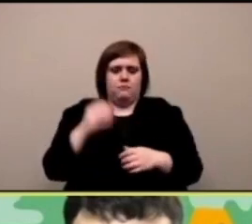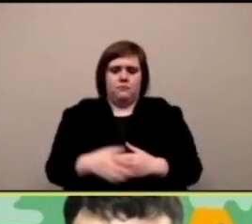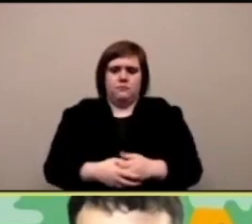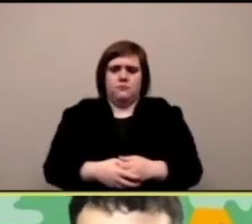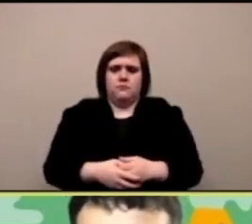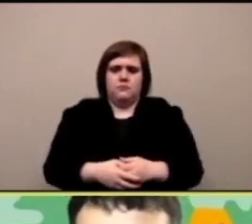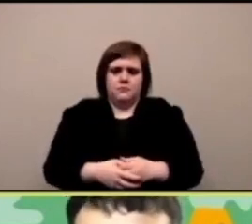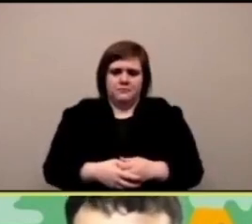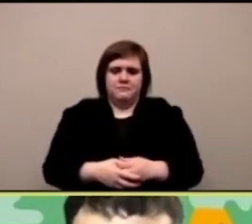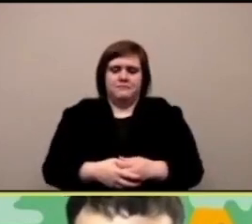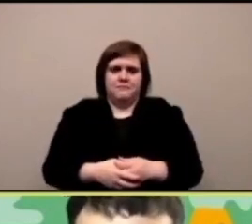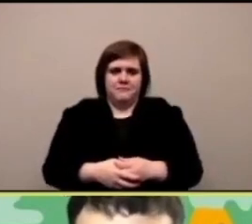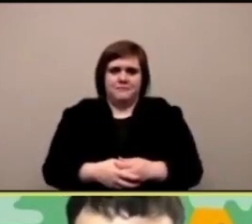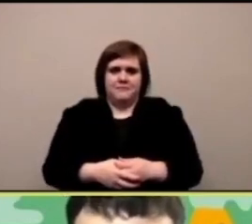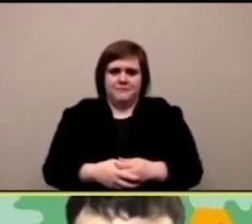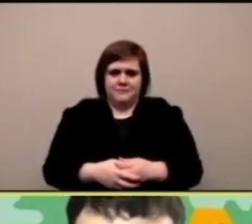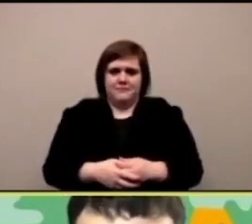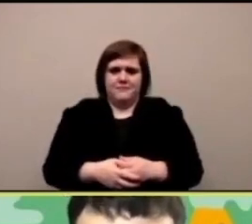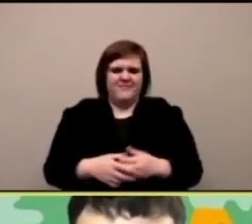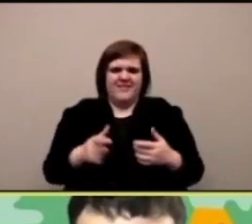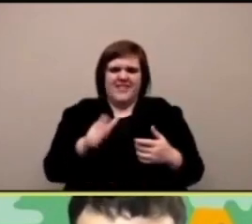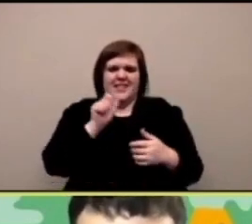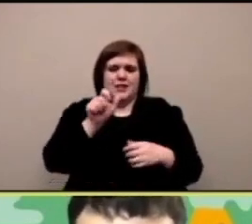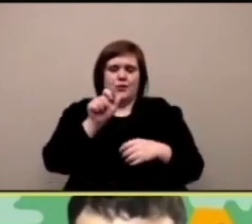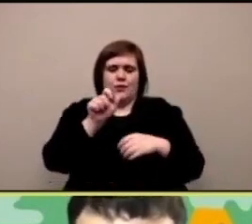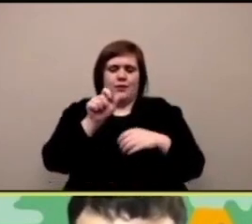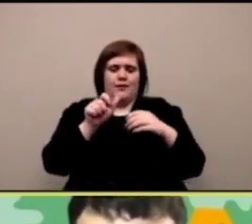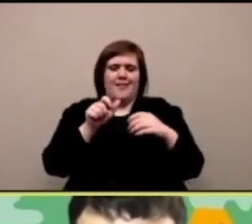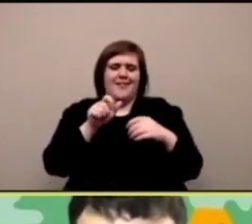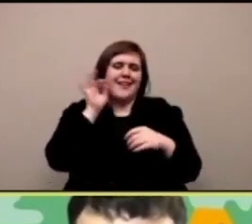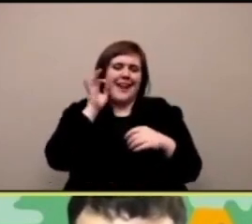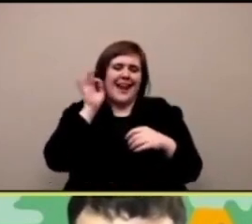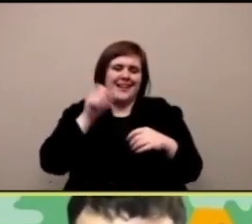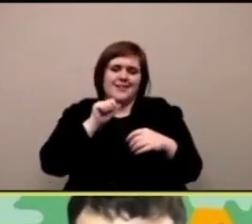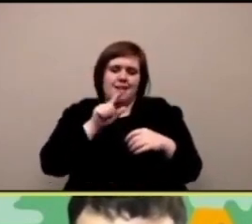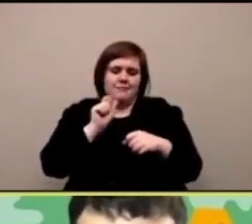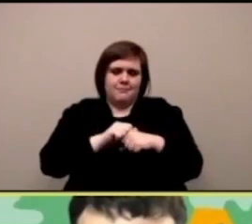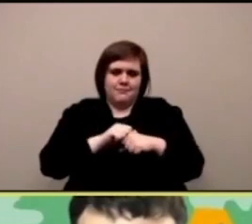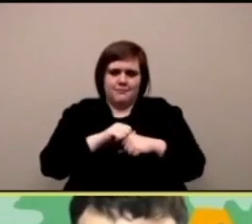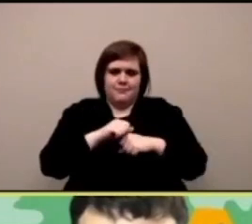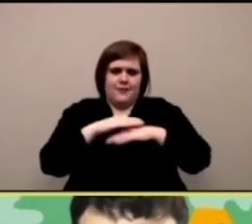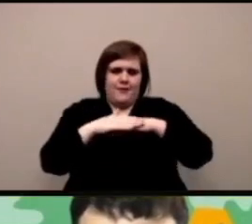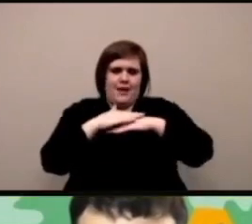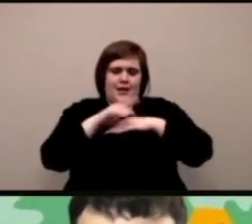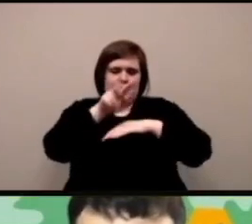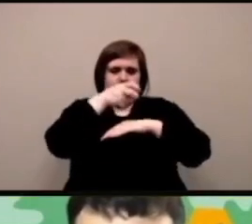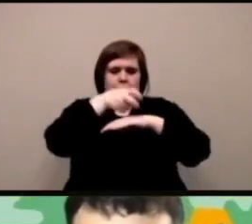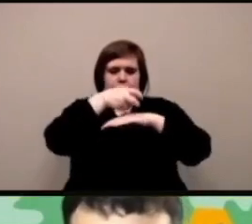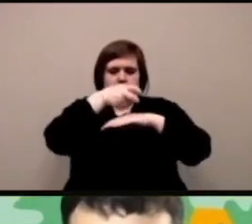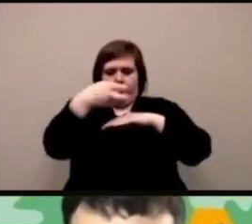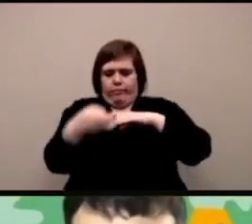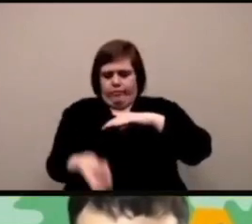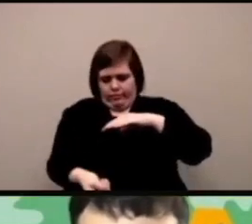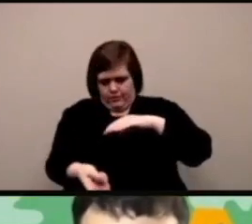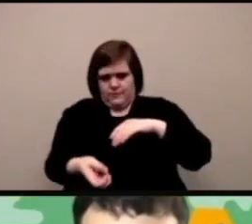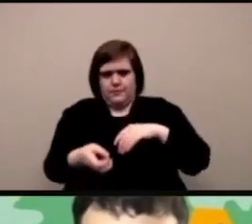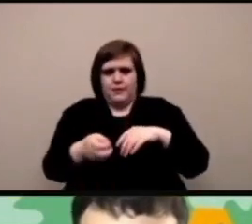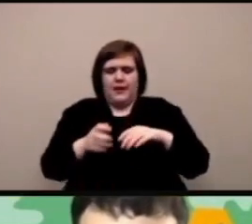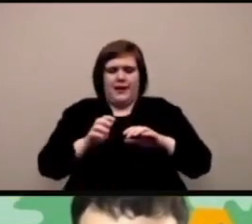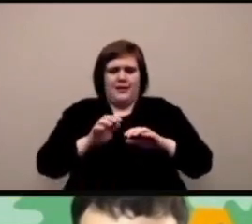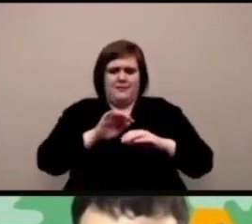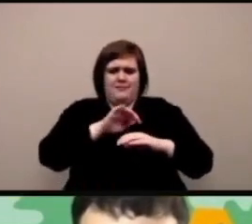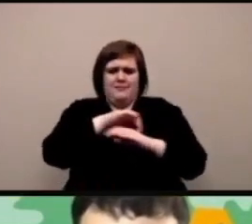Oh. It doesn't really balance because the cat is not flat. So it kind of falls off of it and shoves the cat a little bit as